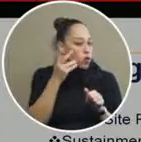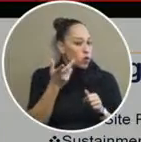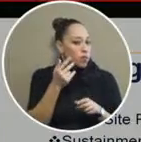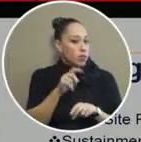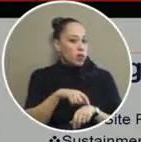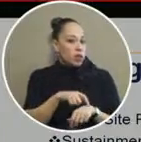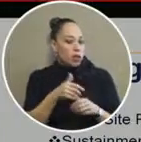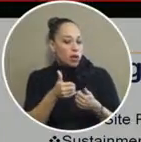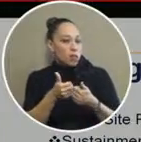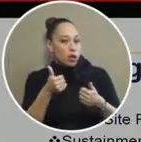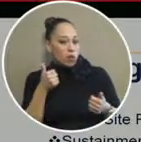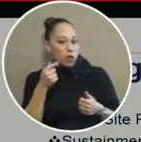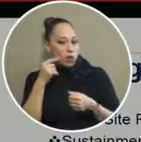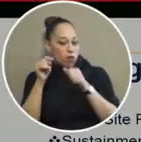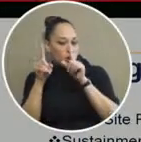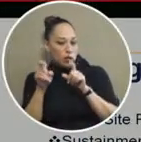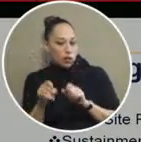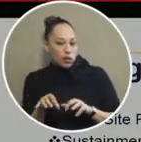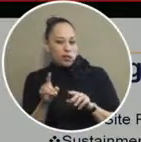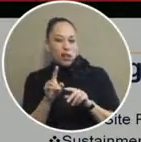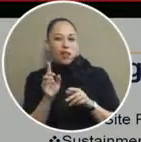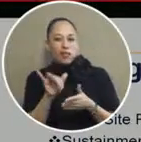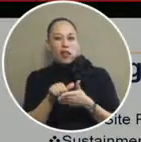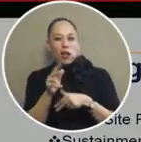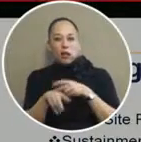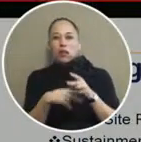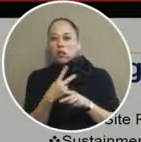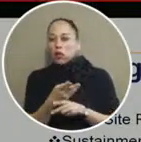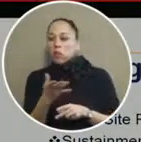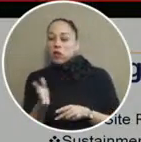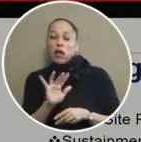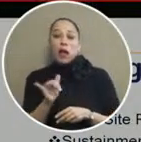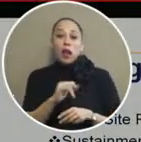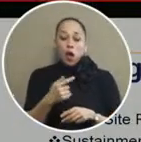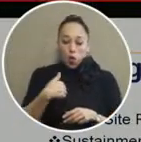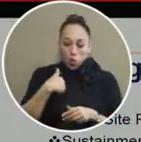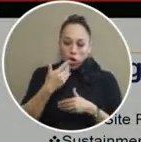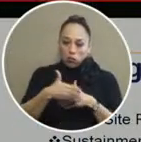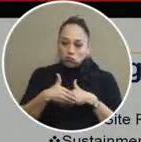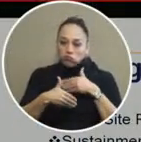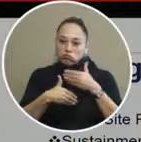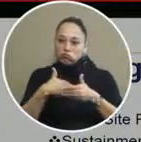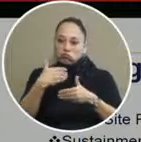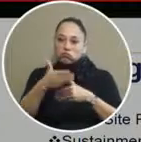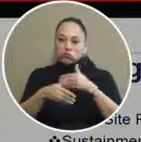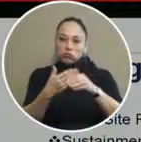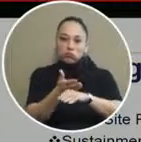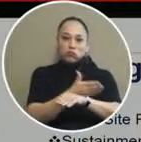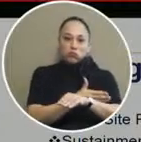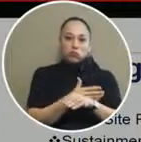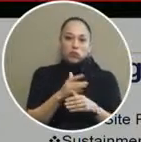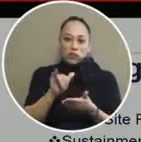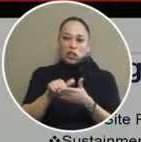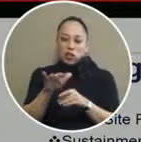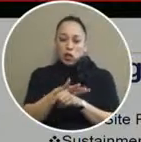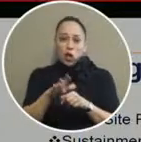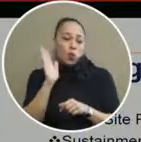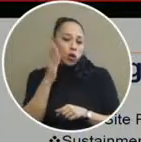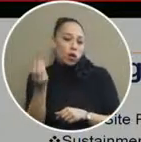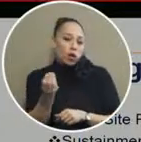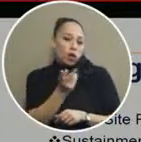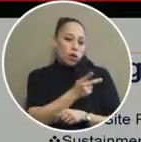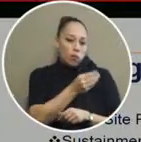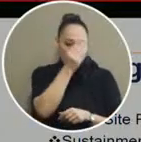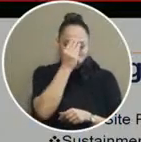time away for required testing, and those kinds of things. And so as we make progress in all these areas, we'll come back and we'll let the full